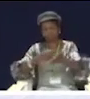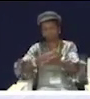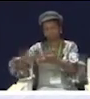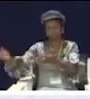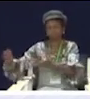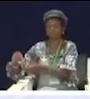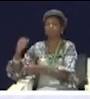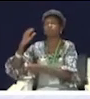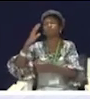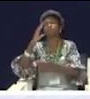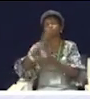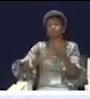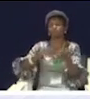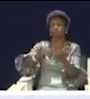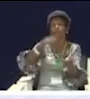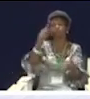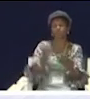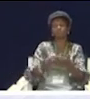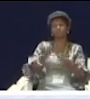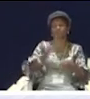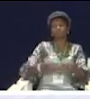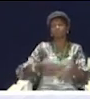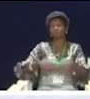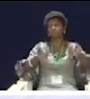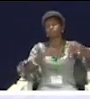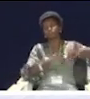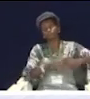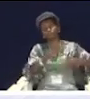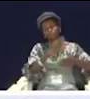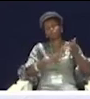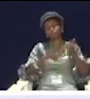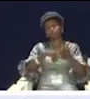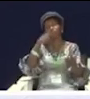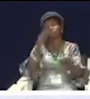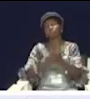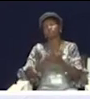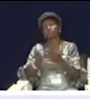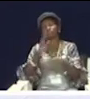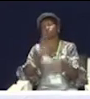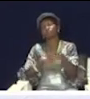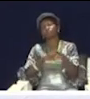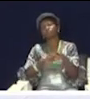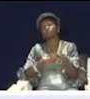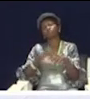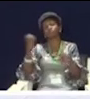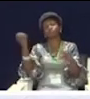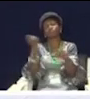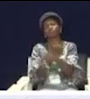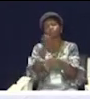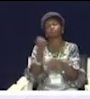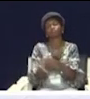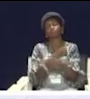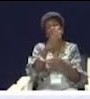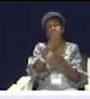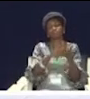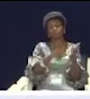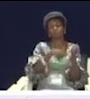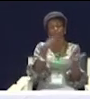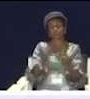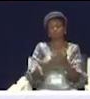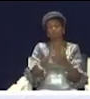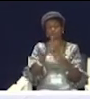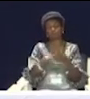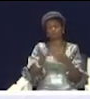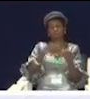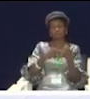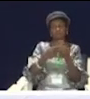Some fell by the roadside, some fell on stony ground, some fell among thorns,